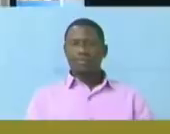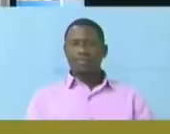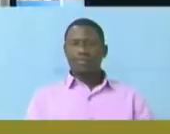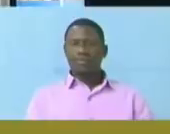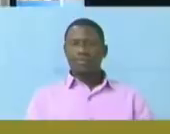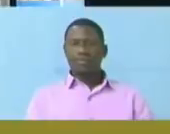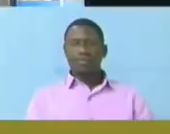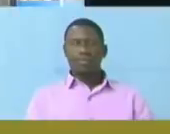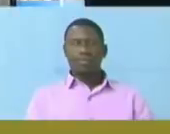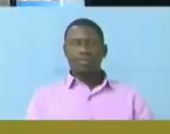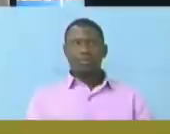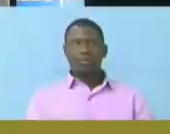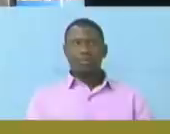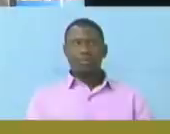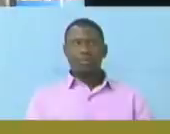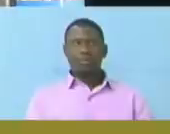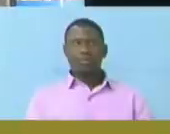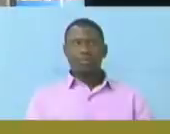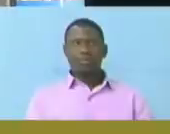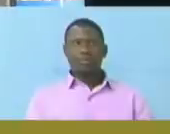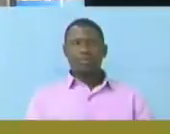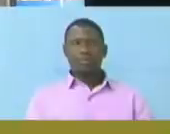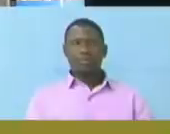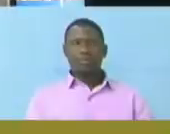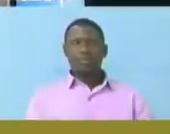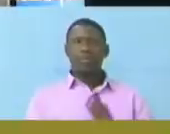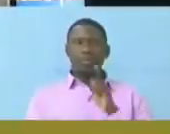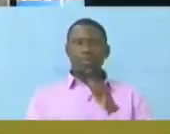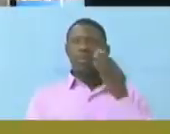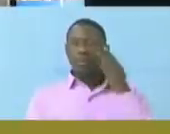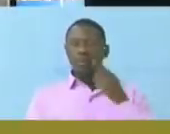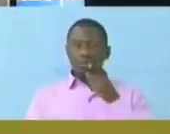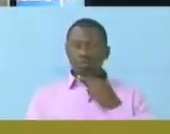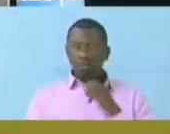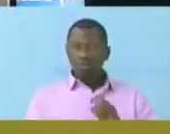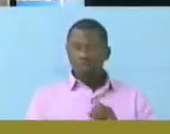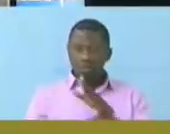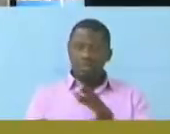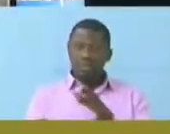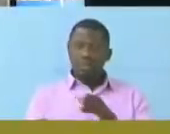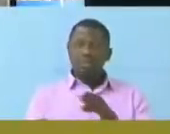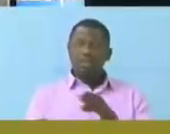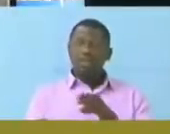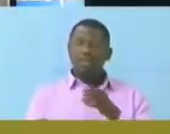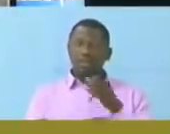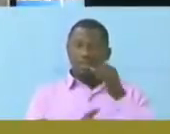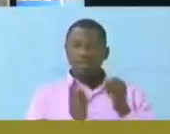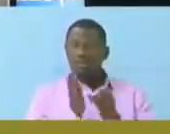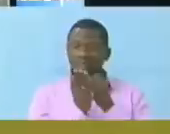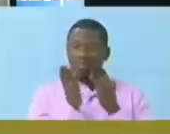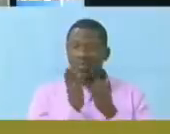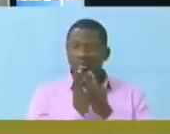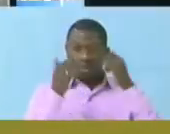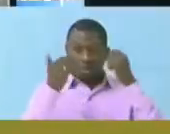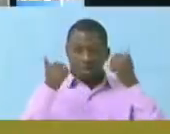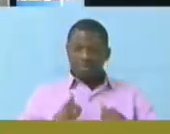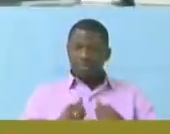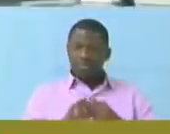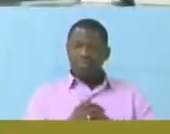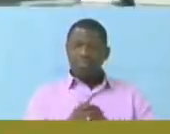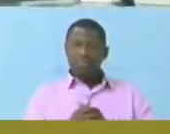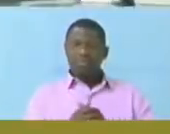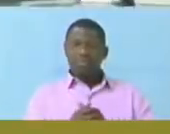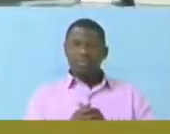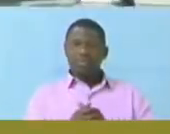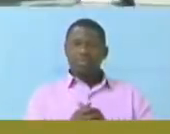But when did you order these investigations? What did you want to take Kamudi Burning Kiskisro? It should be